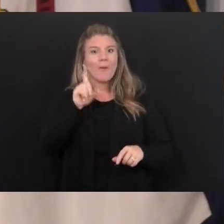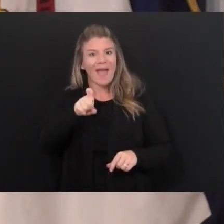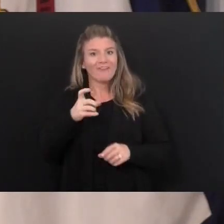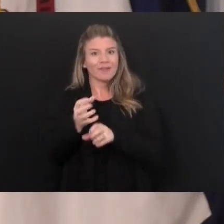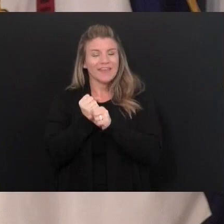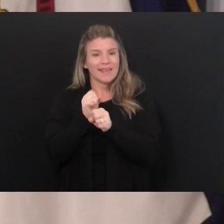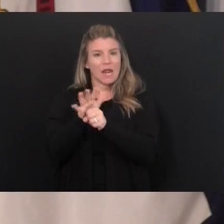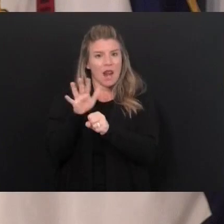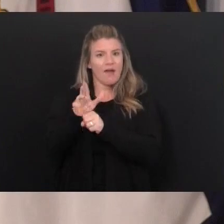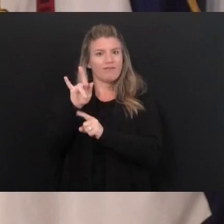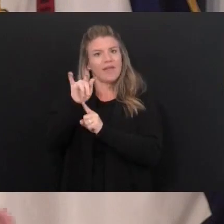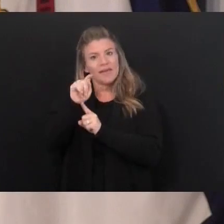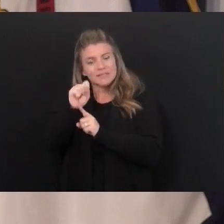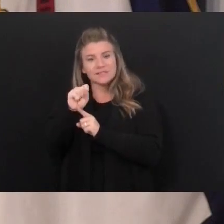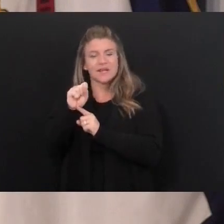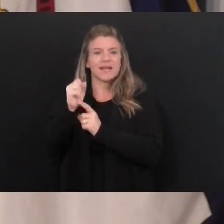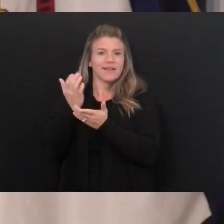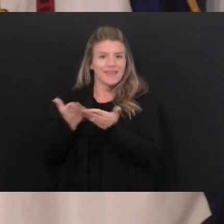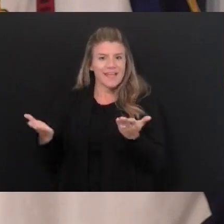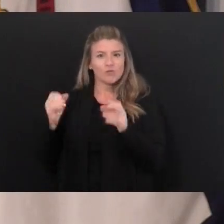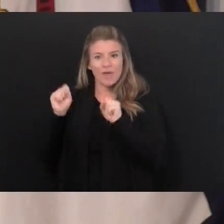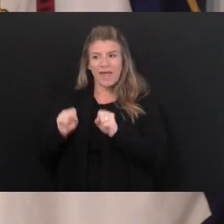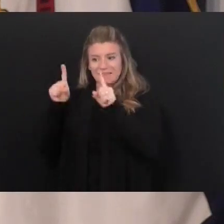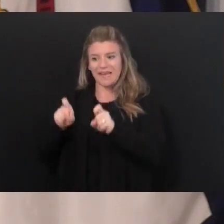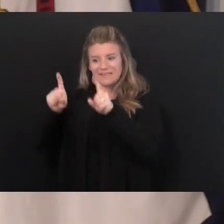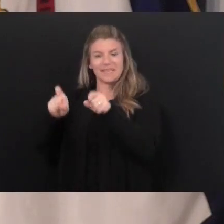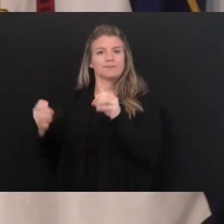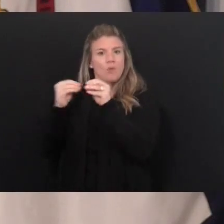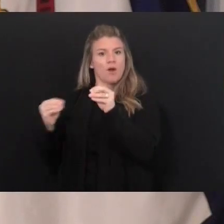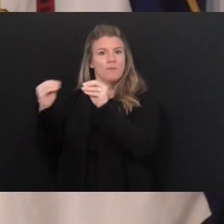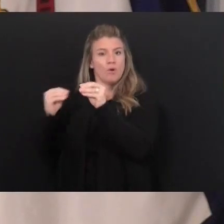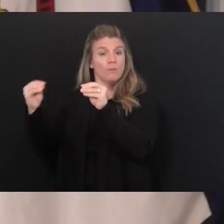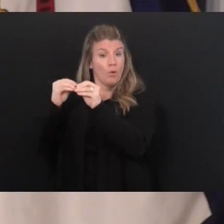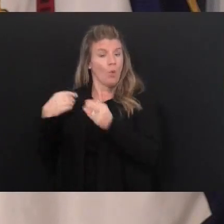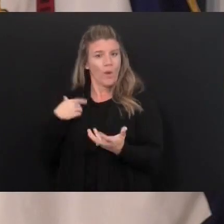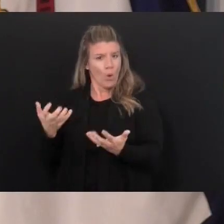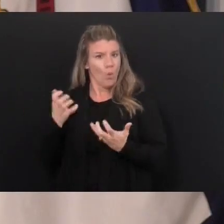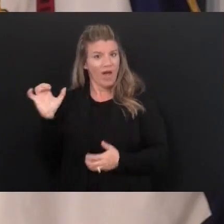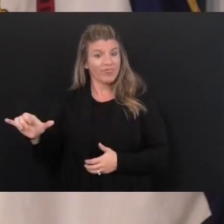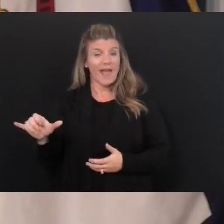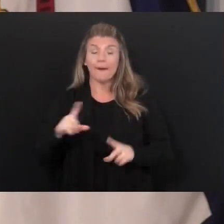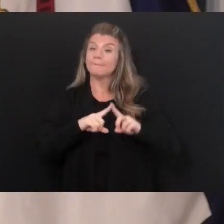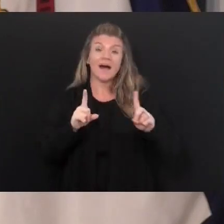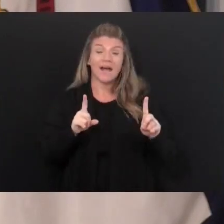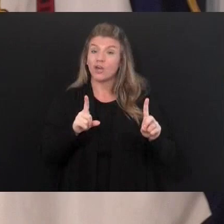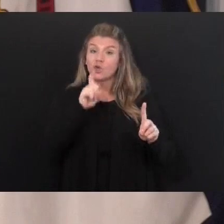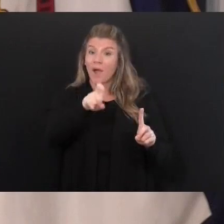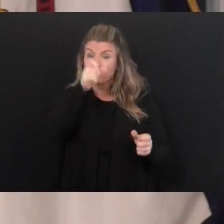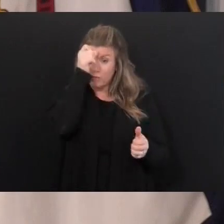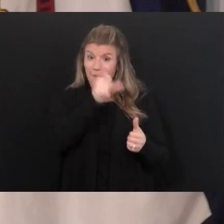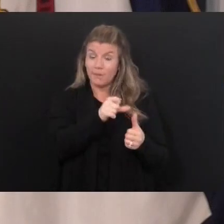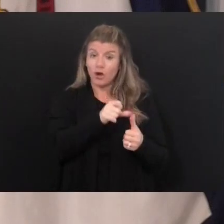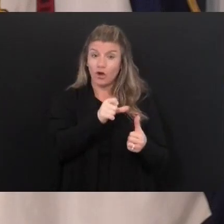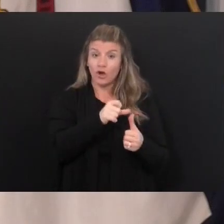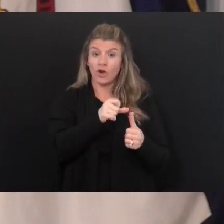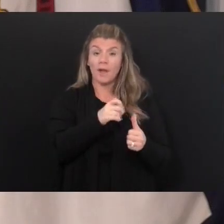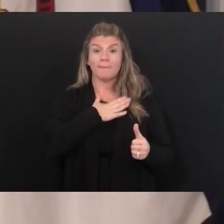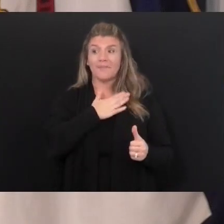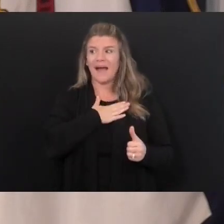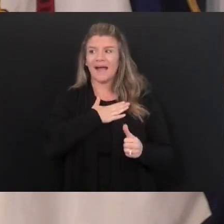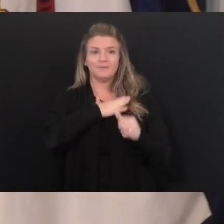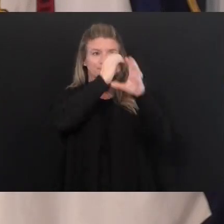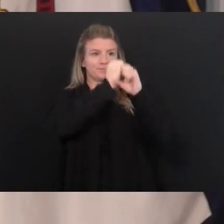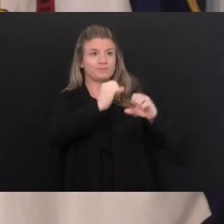get the testing supplies and be able to do more and more and more. Now, but the bottom line, the way I see the whole